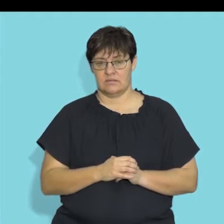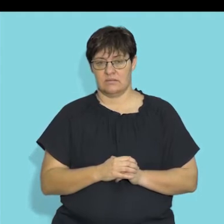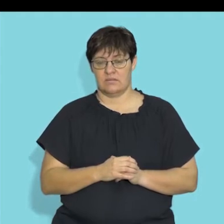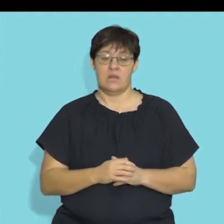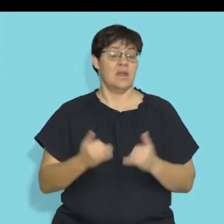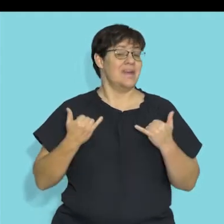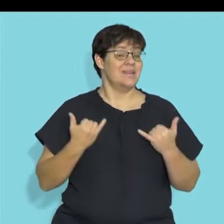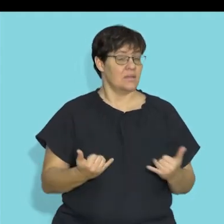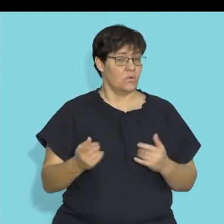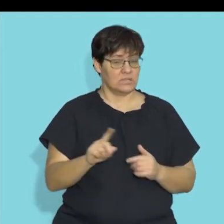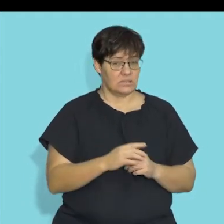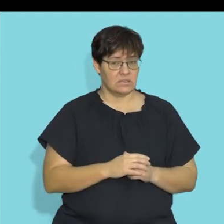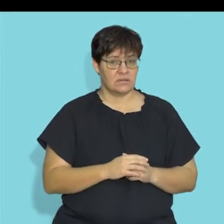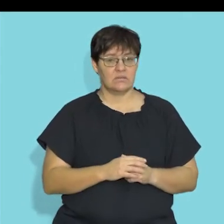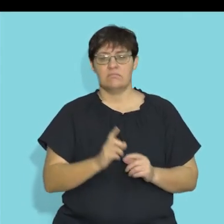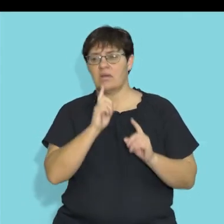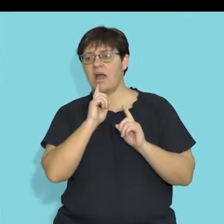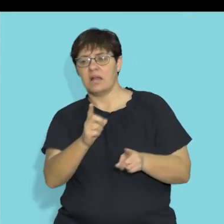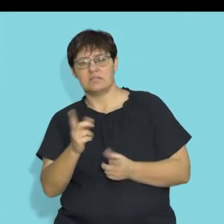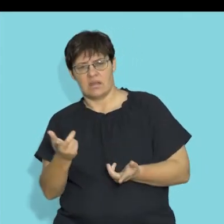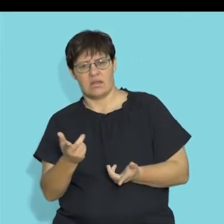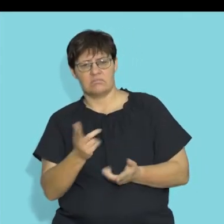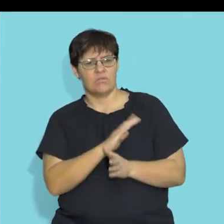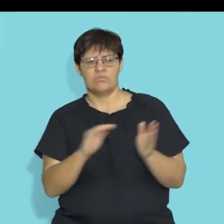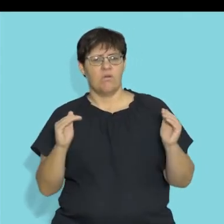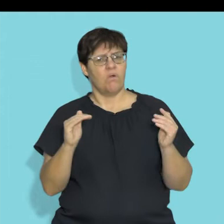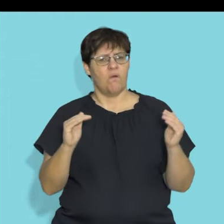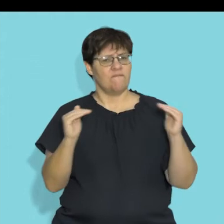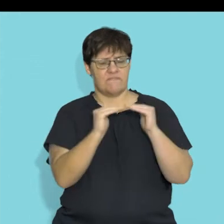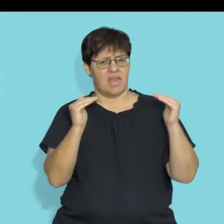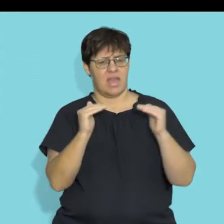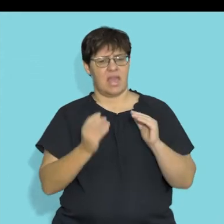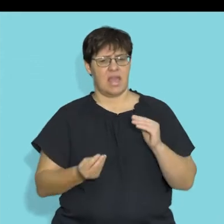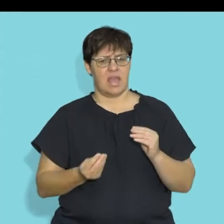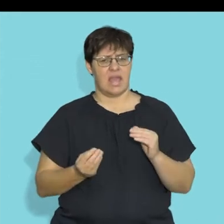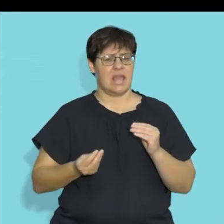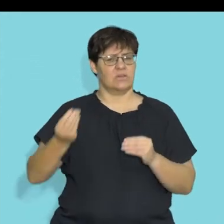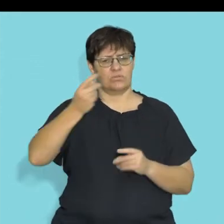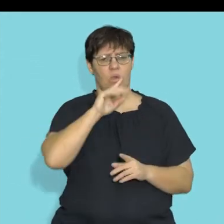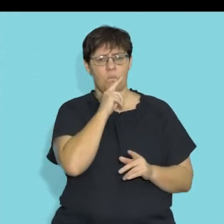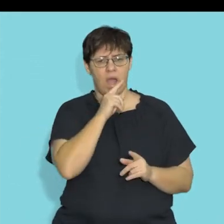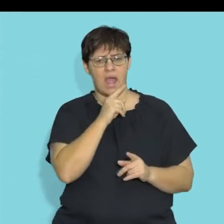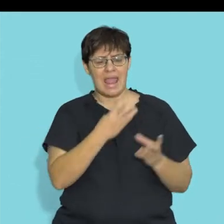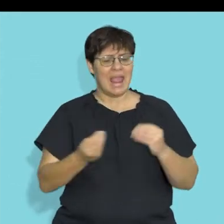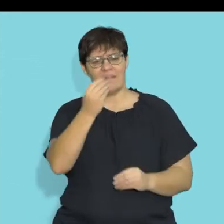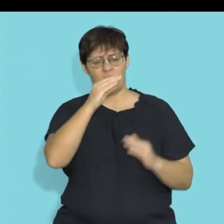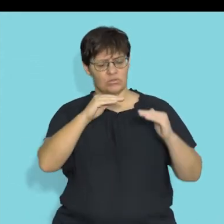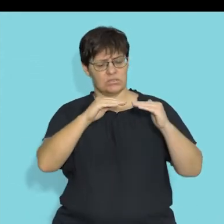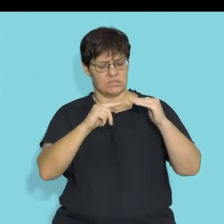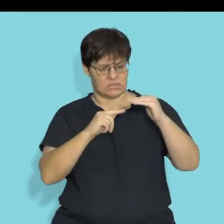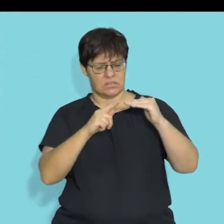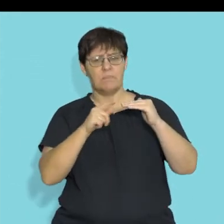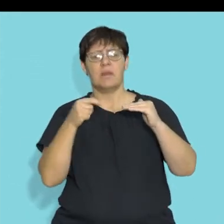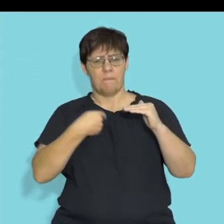right? Now, this answer obviously would be an unfair increase. Why? Because it is below